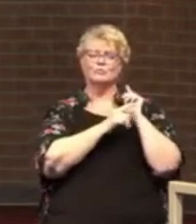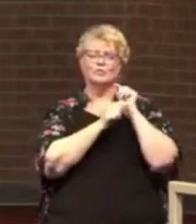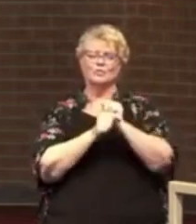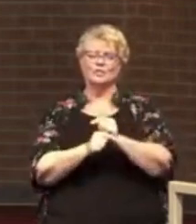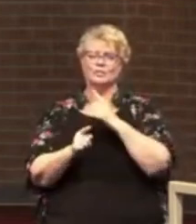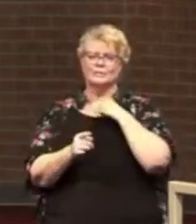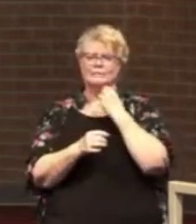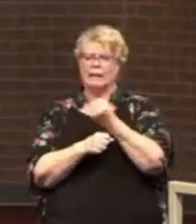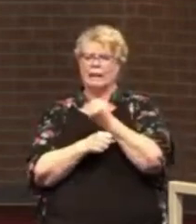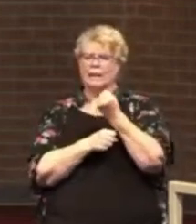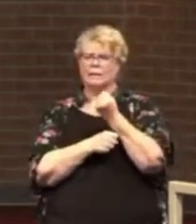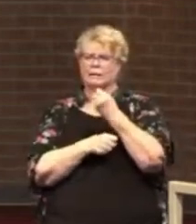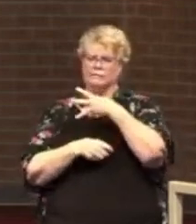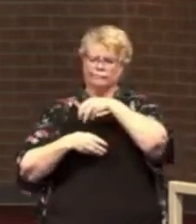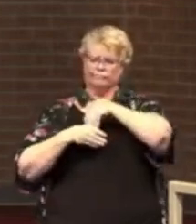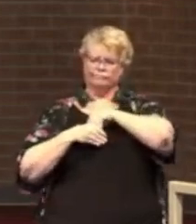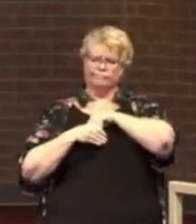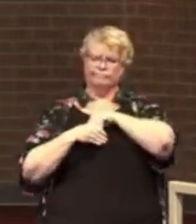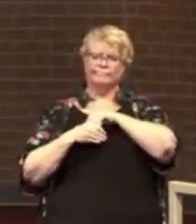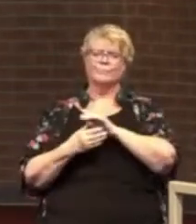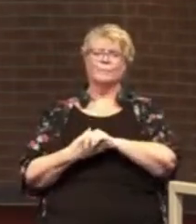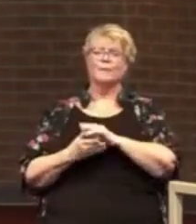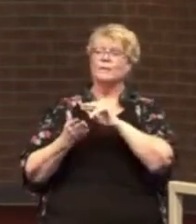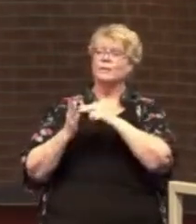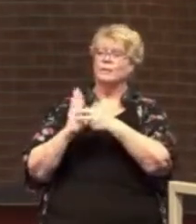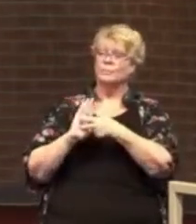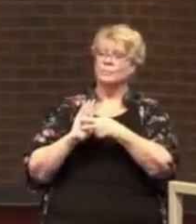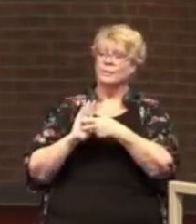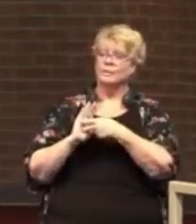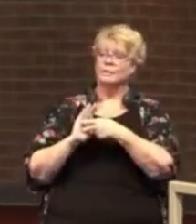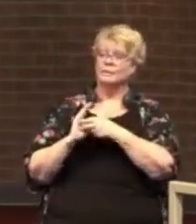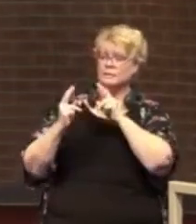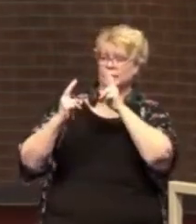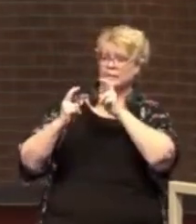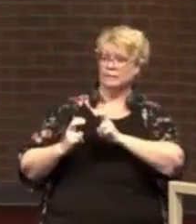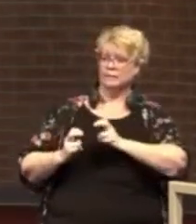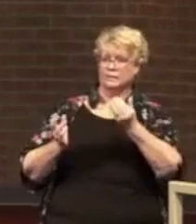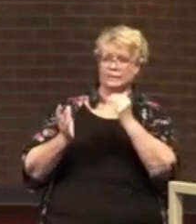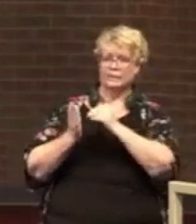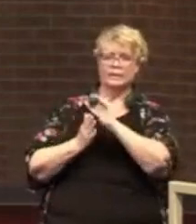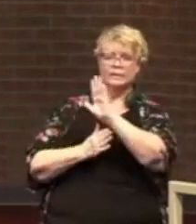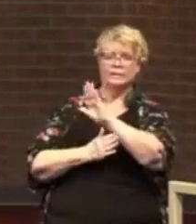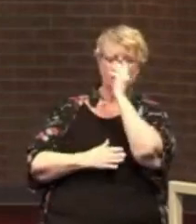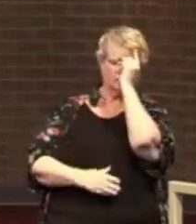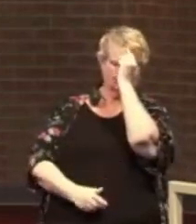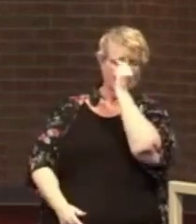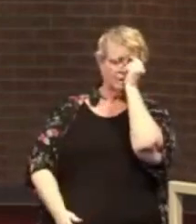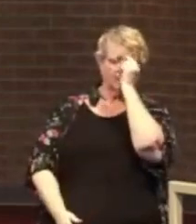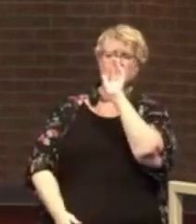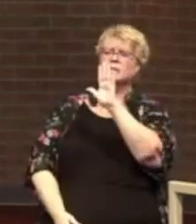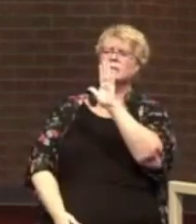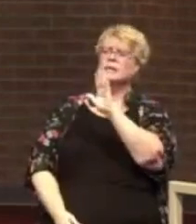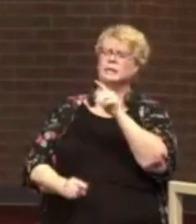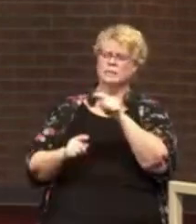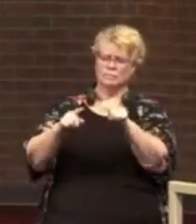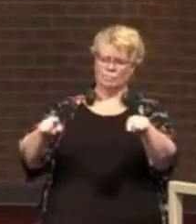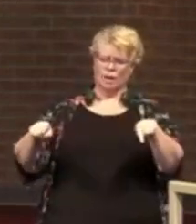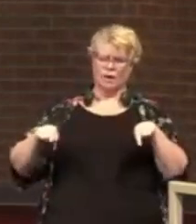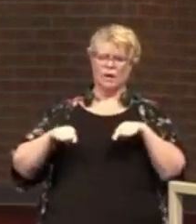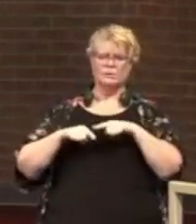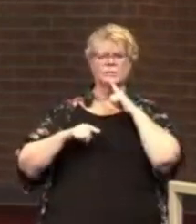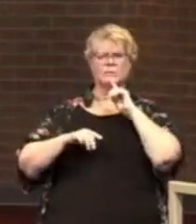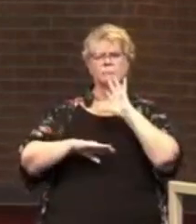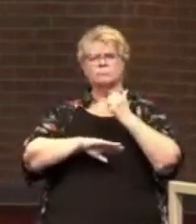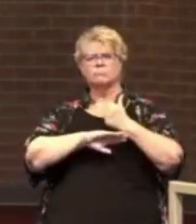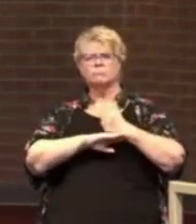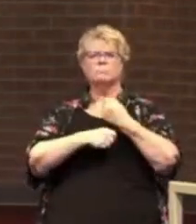so tightly. And it means taking another look at his own theology and his own boxes that he has